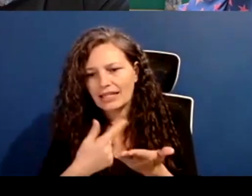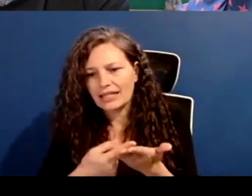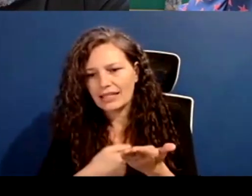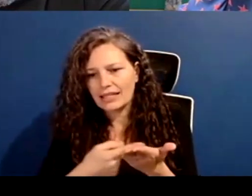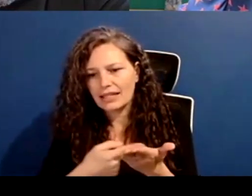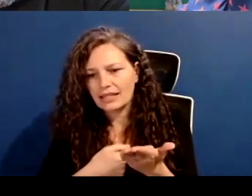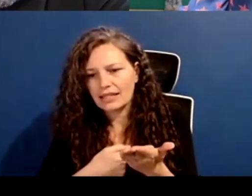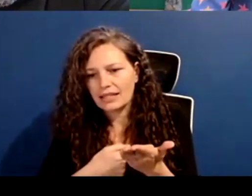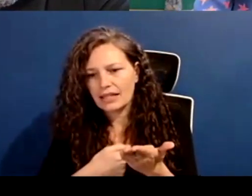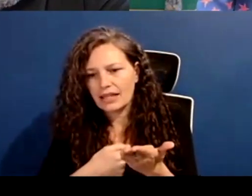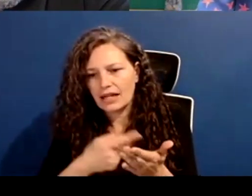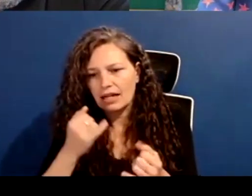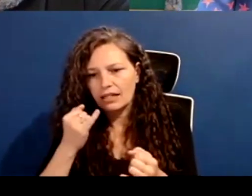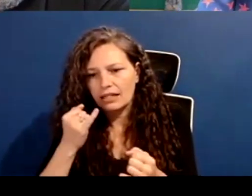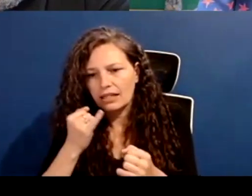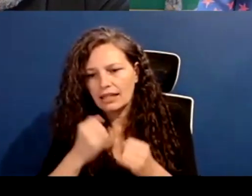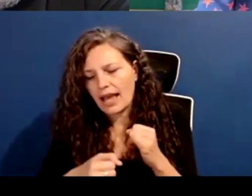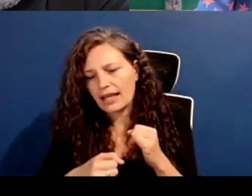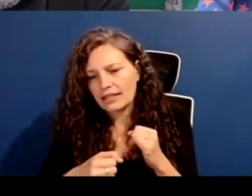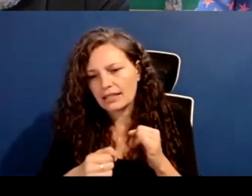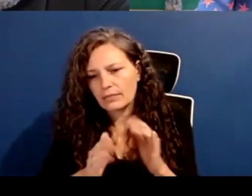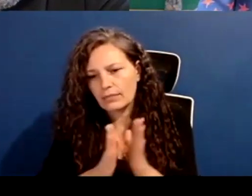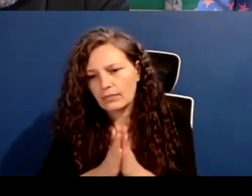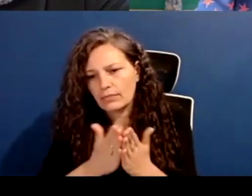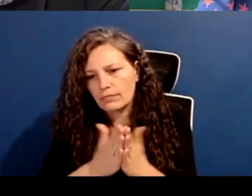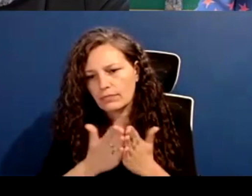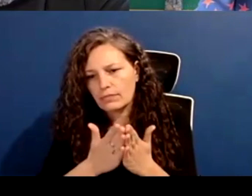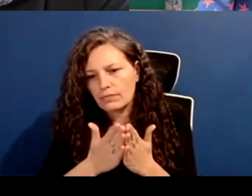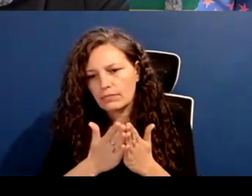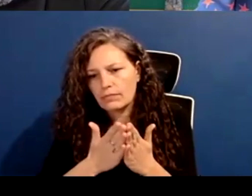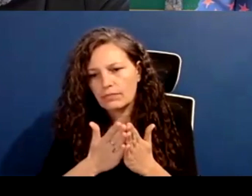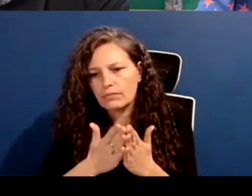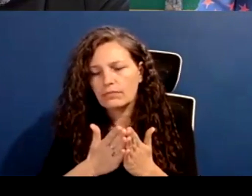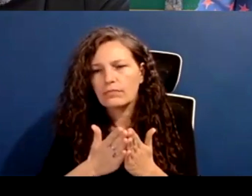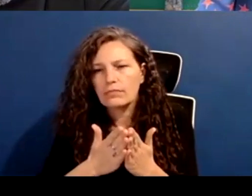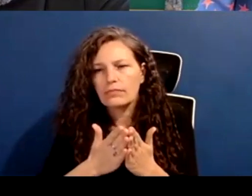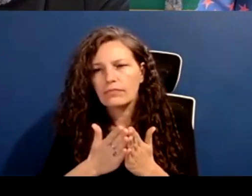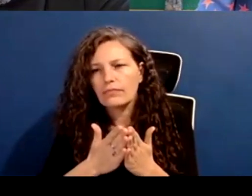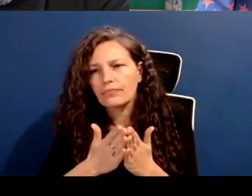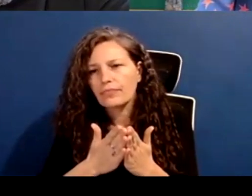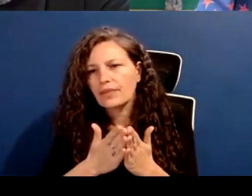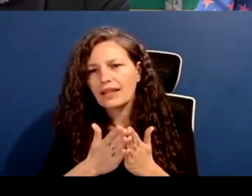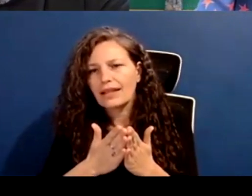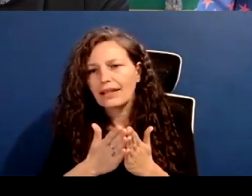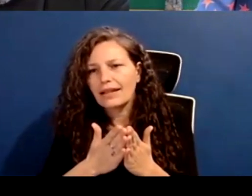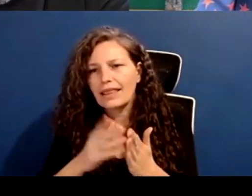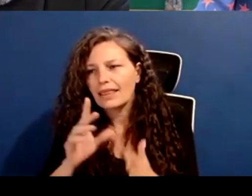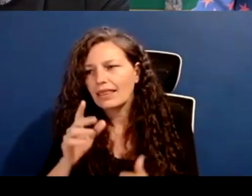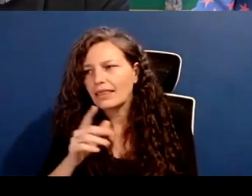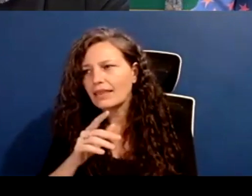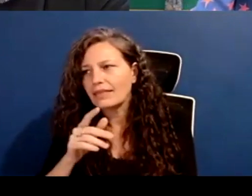that disability theology should not be a novelty. Shouldn't be something that